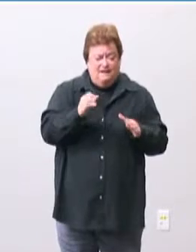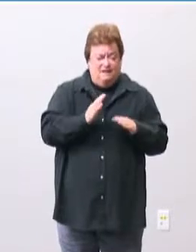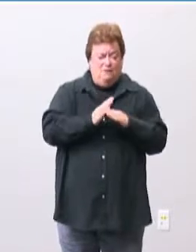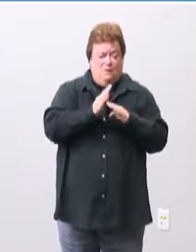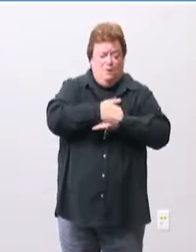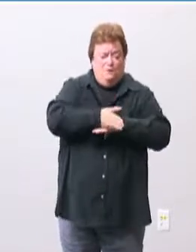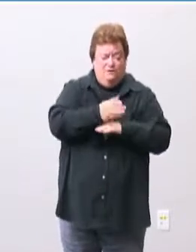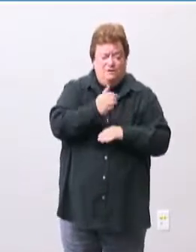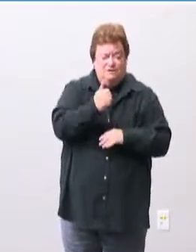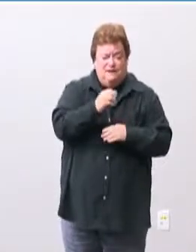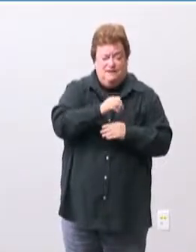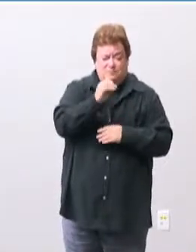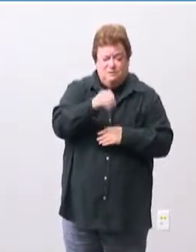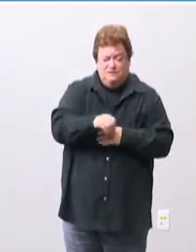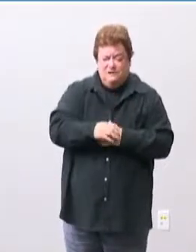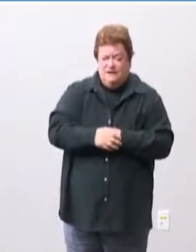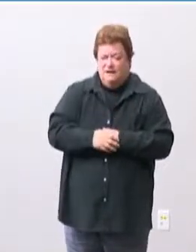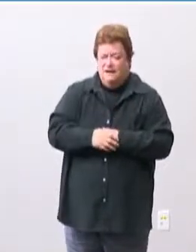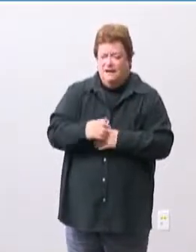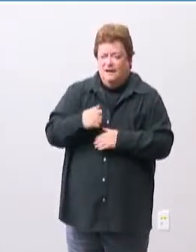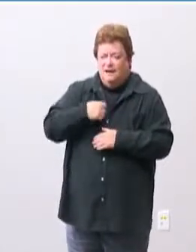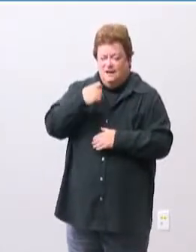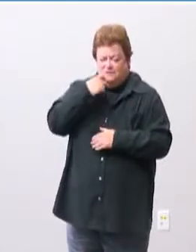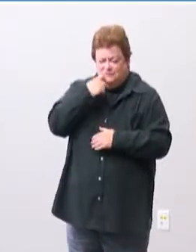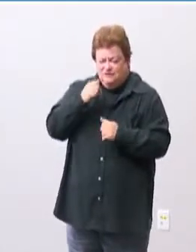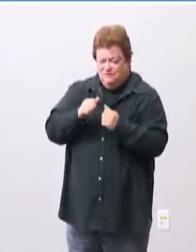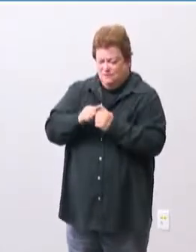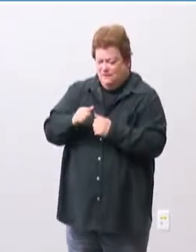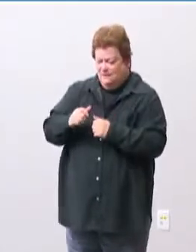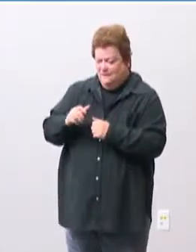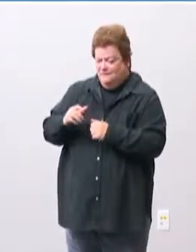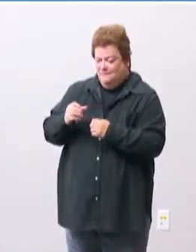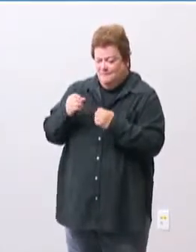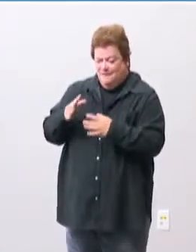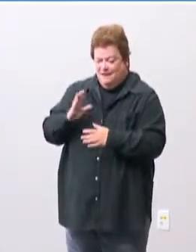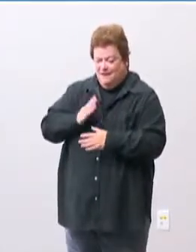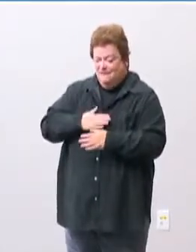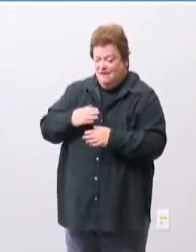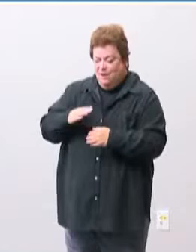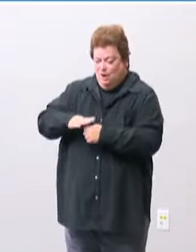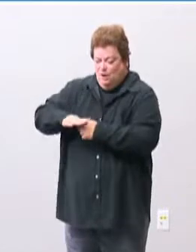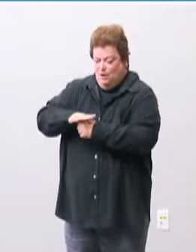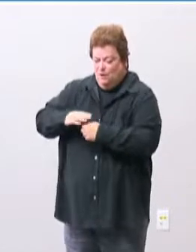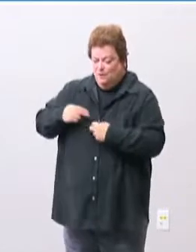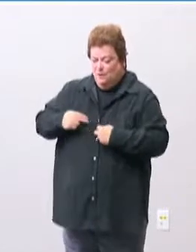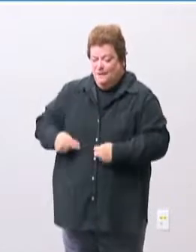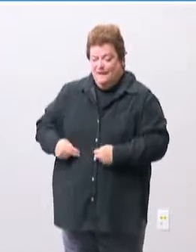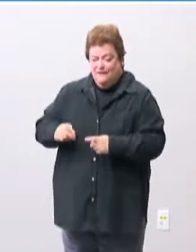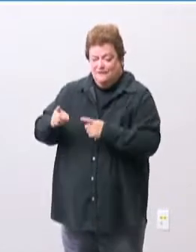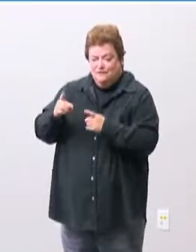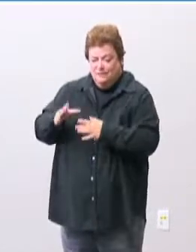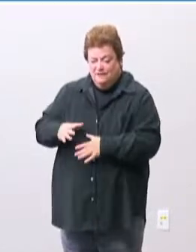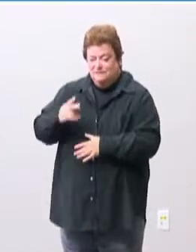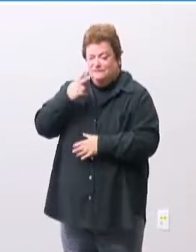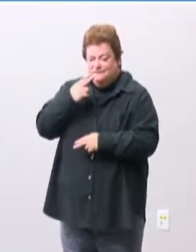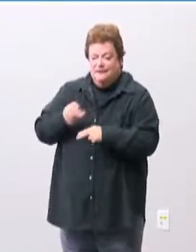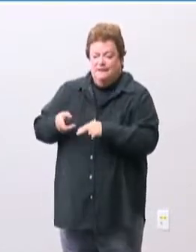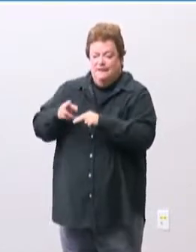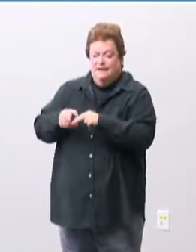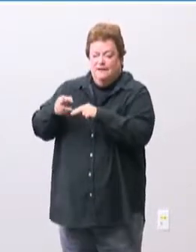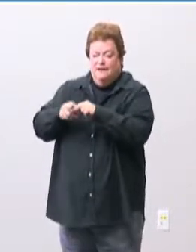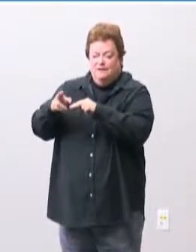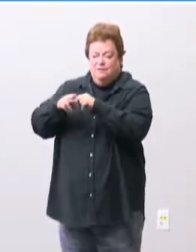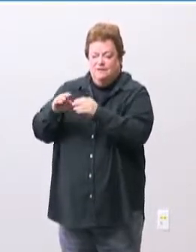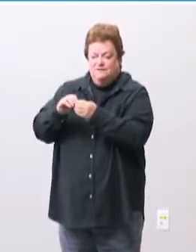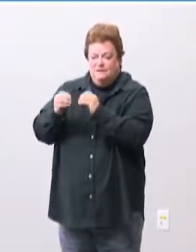And I was just with many of our local health directors, and they're all seeing increased cases across the board.